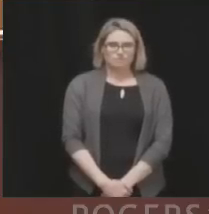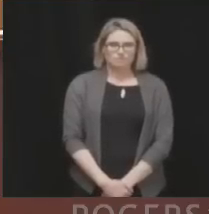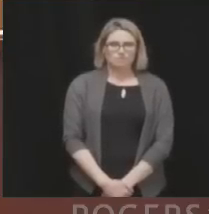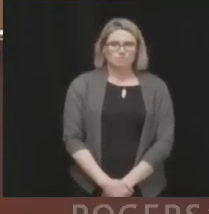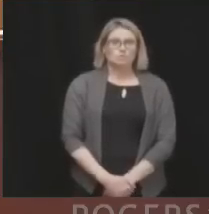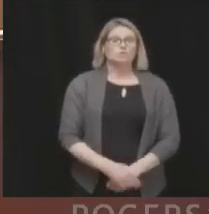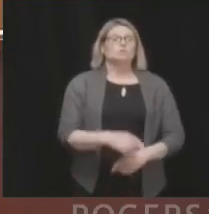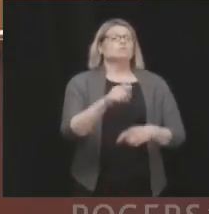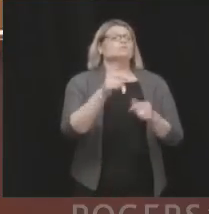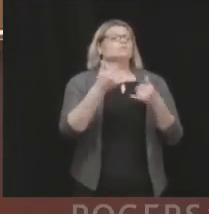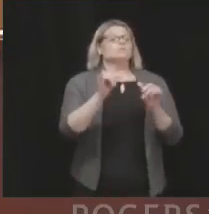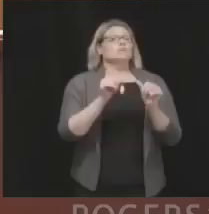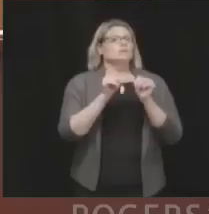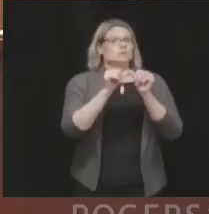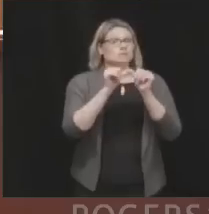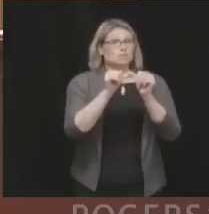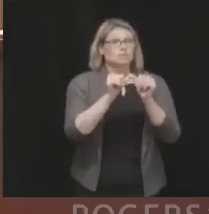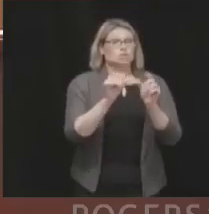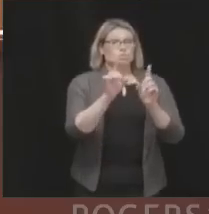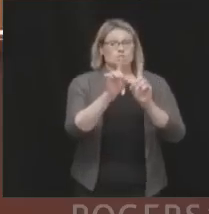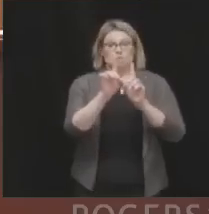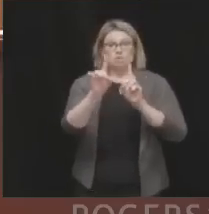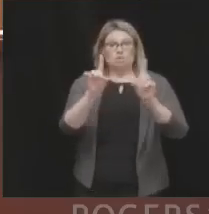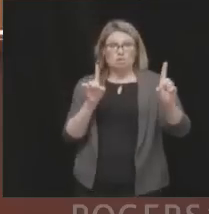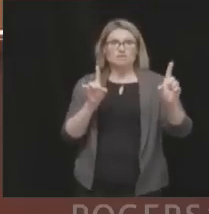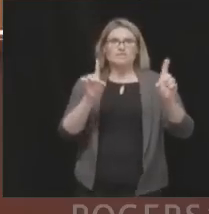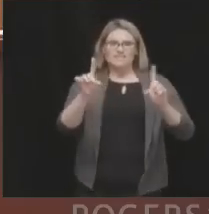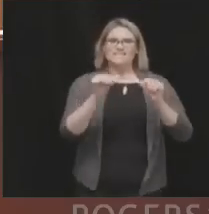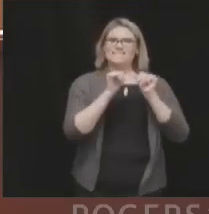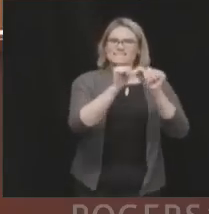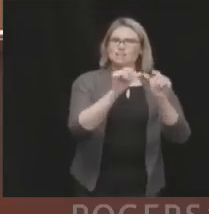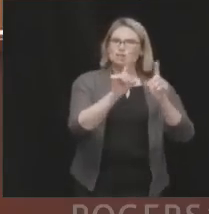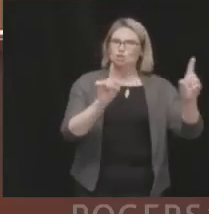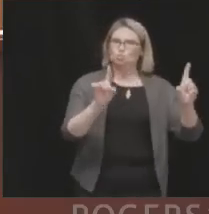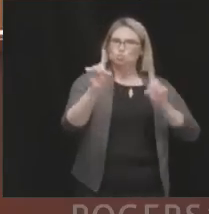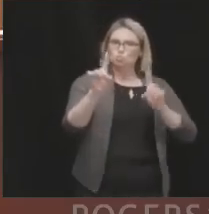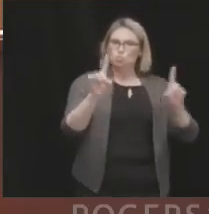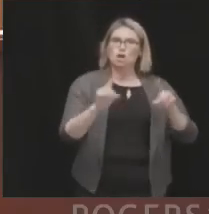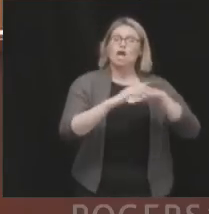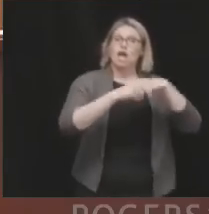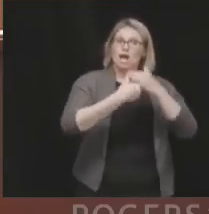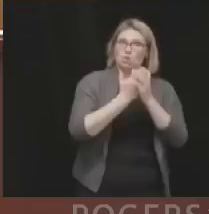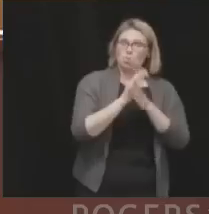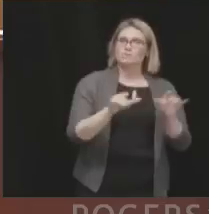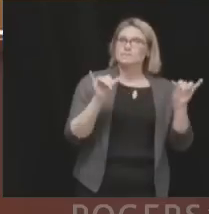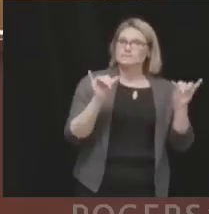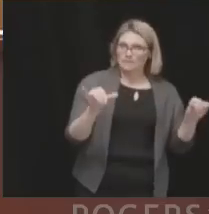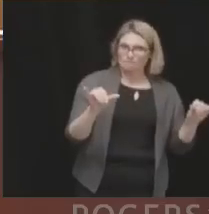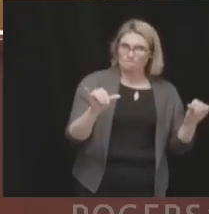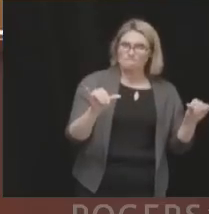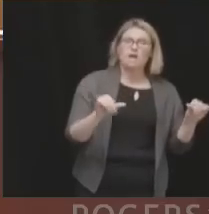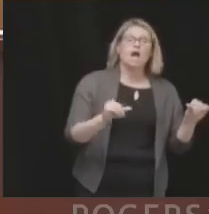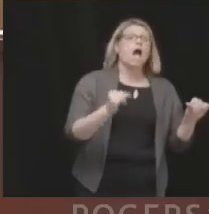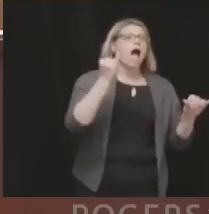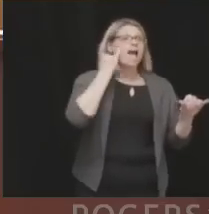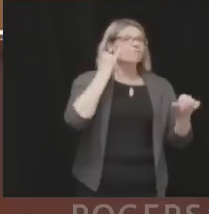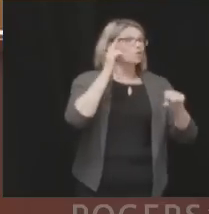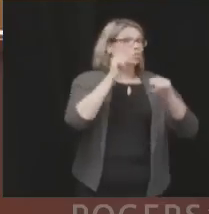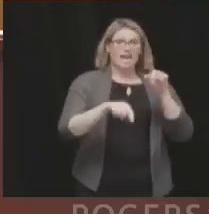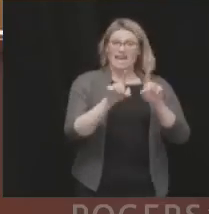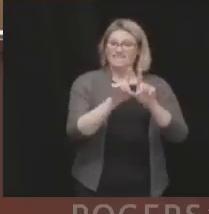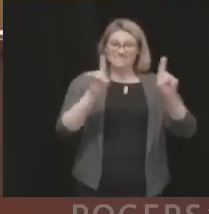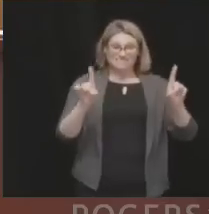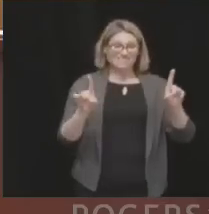healthy. We aren't yet ready to open large sectors immediately. Large gatherings such as festivals